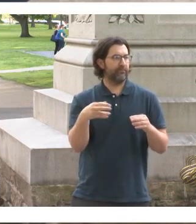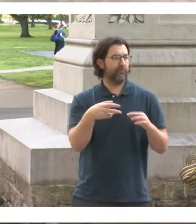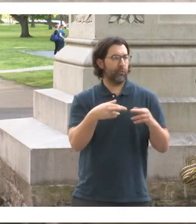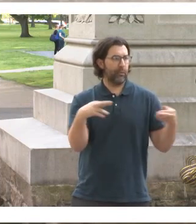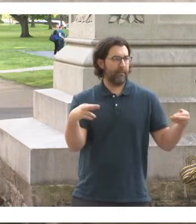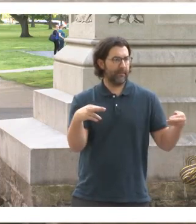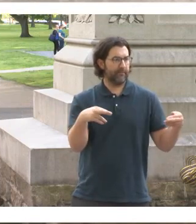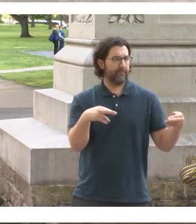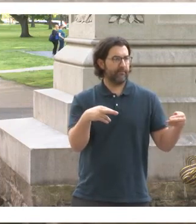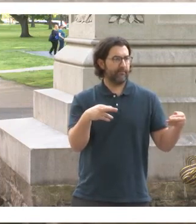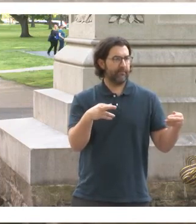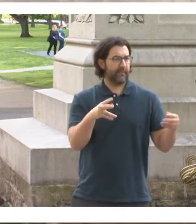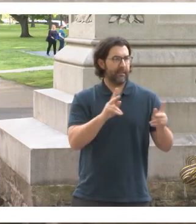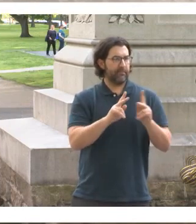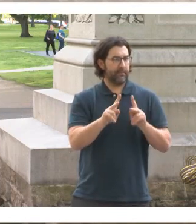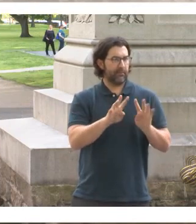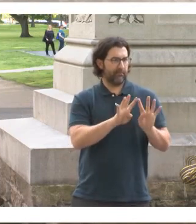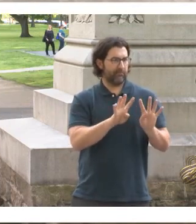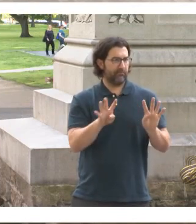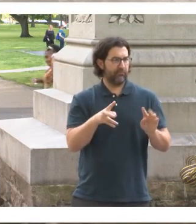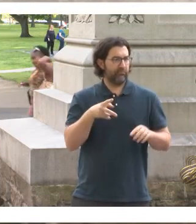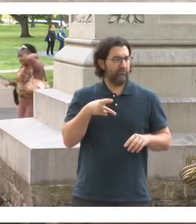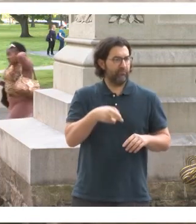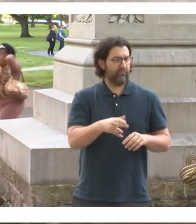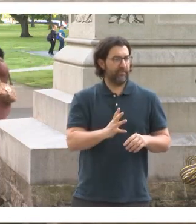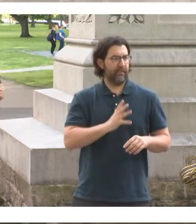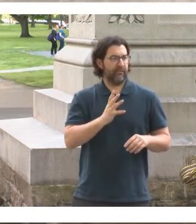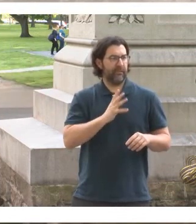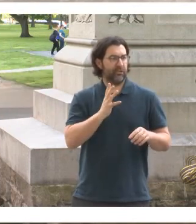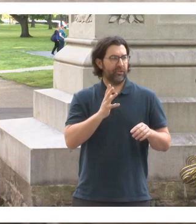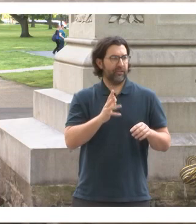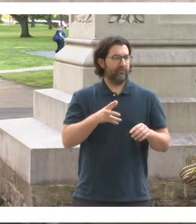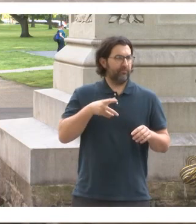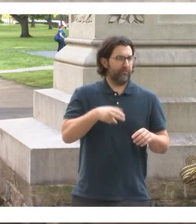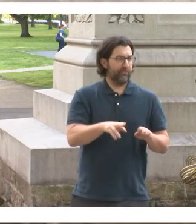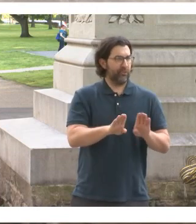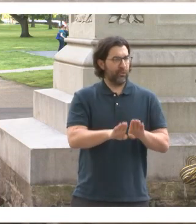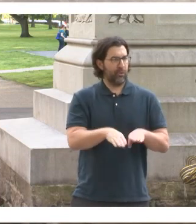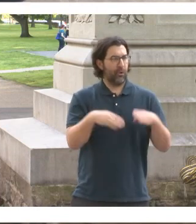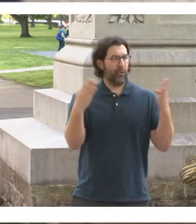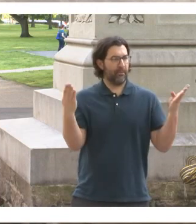ribbon up, and the participants will officially cut the ribbon to